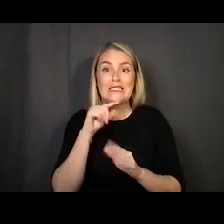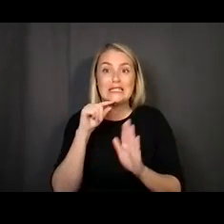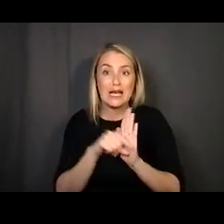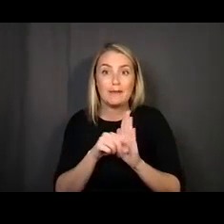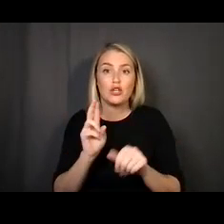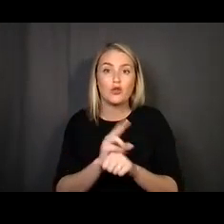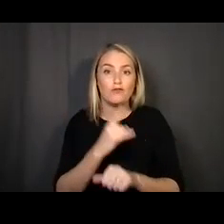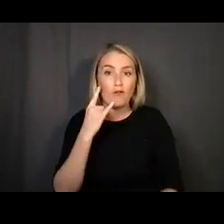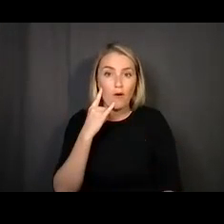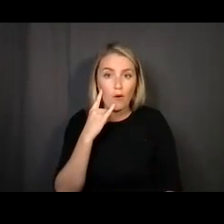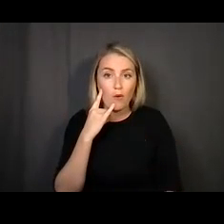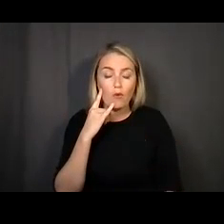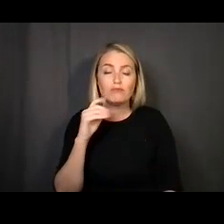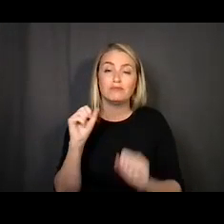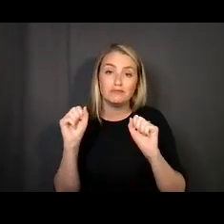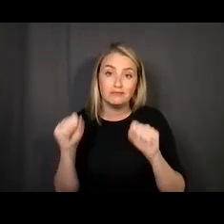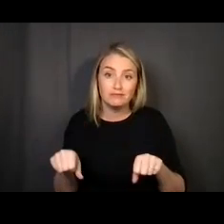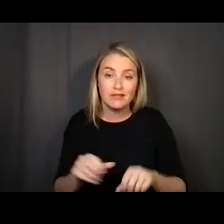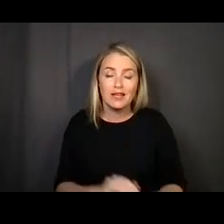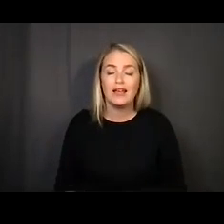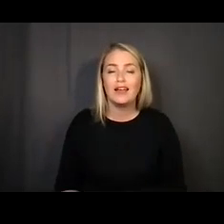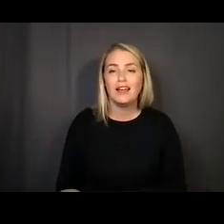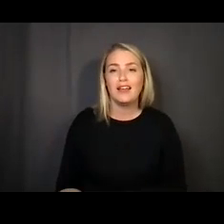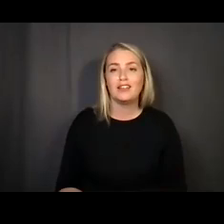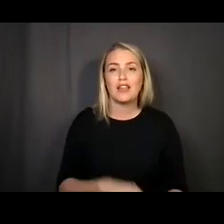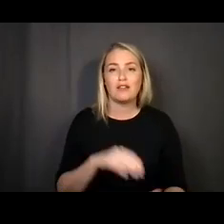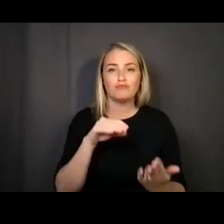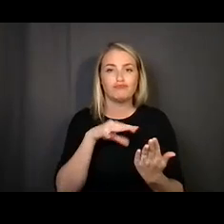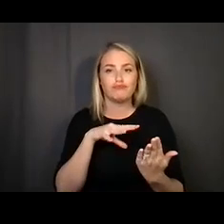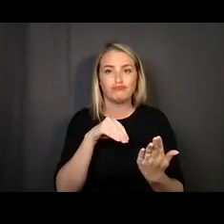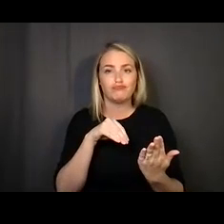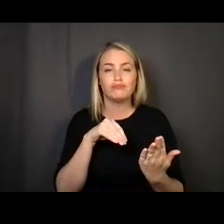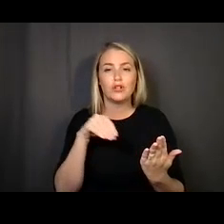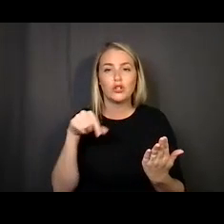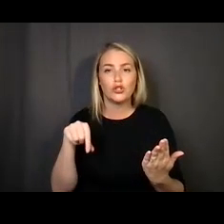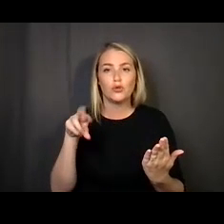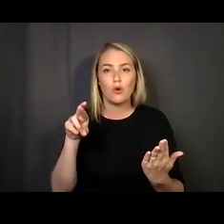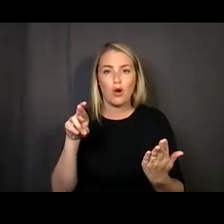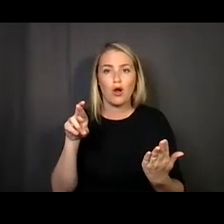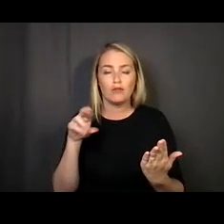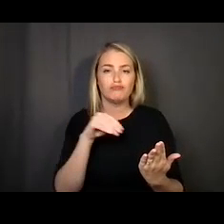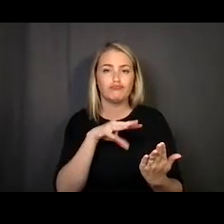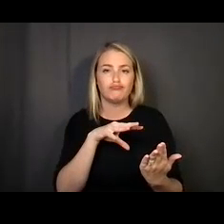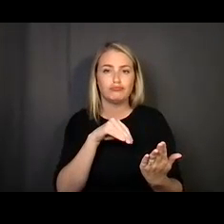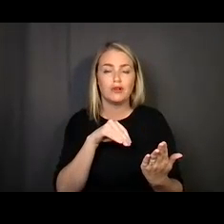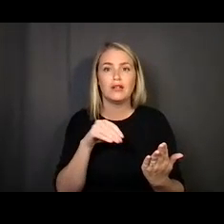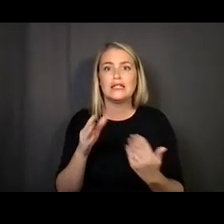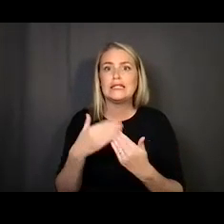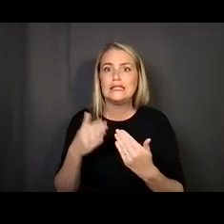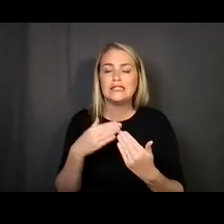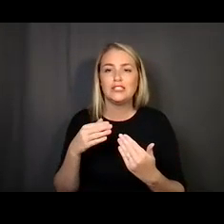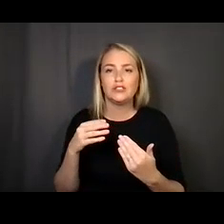phone. convertir la tarea And en una that fotografía QR code makes it utilizando really su easy to teléfono. switch from student to student.